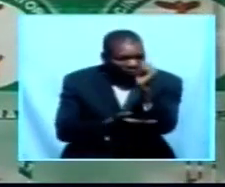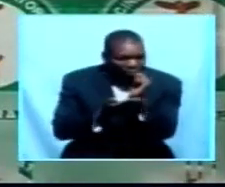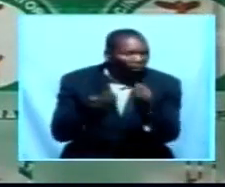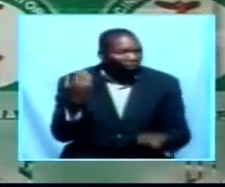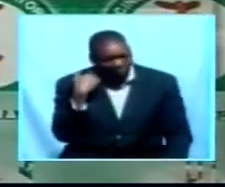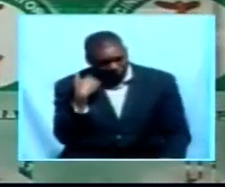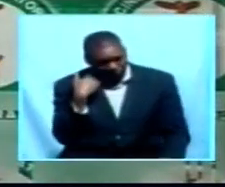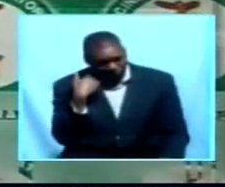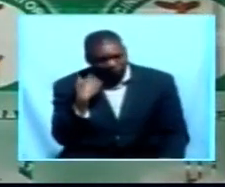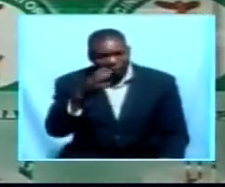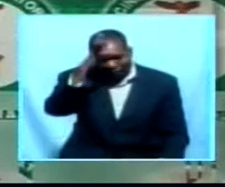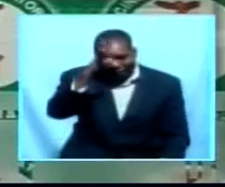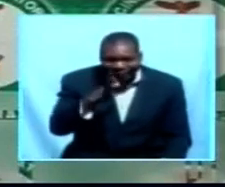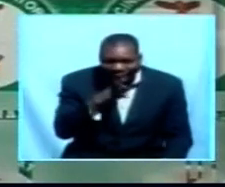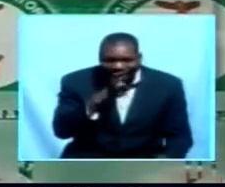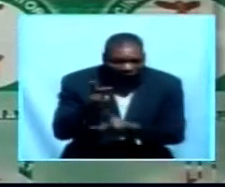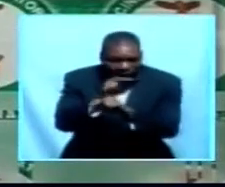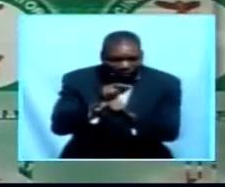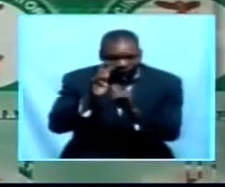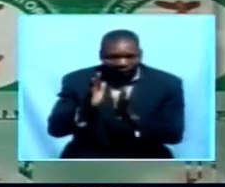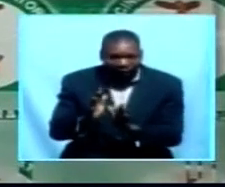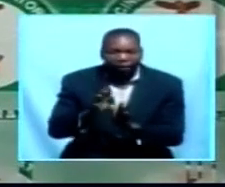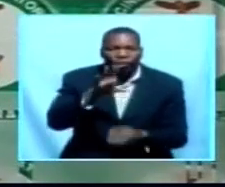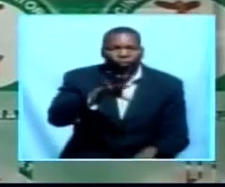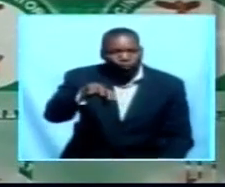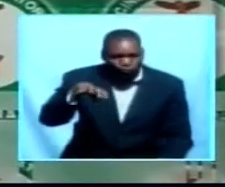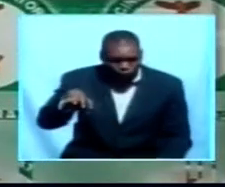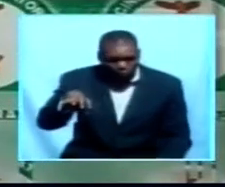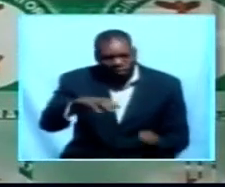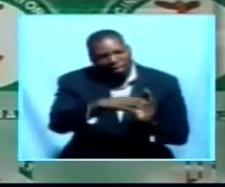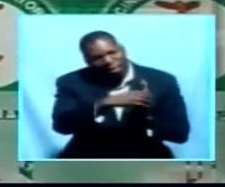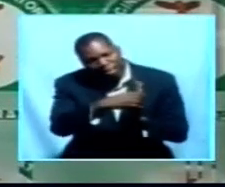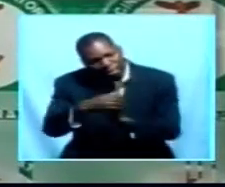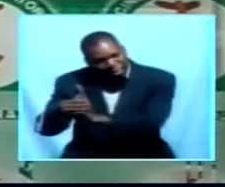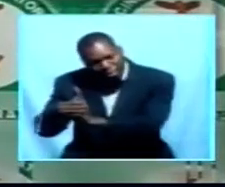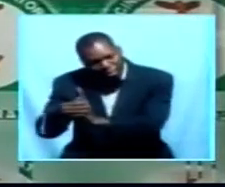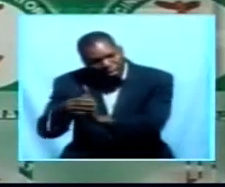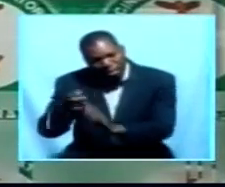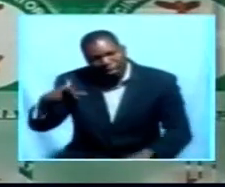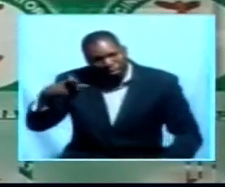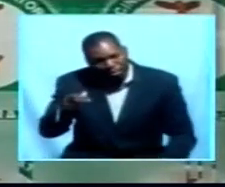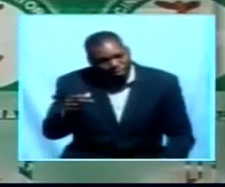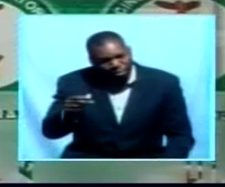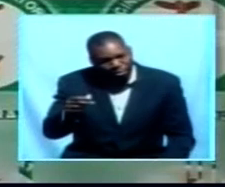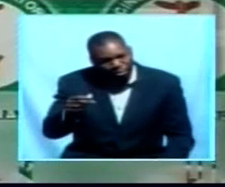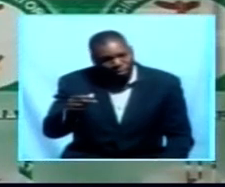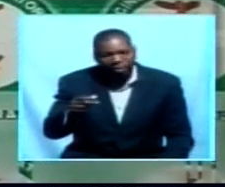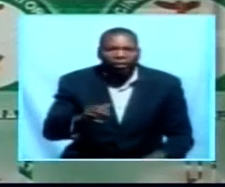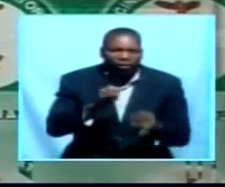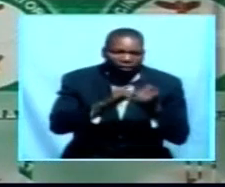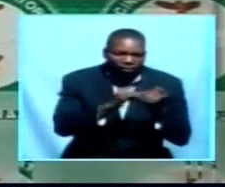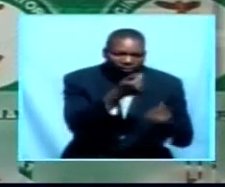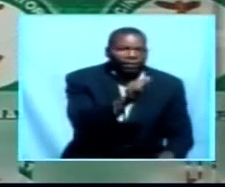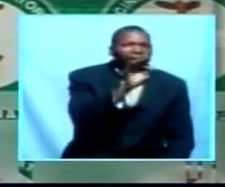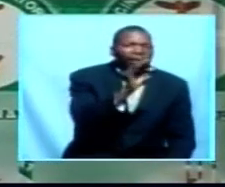called on parents and guardians to take their children for measles rubella vaccination from 19th to 24th